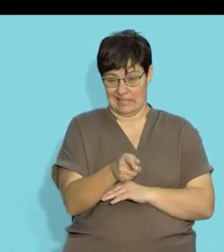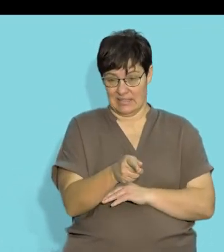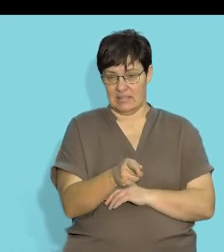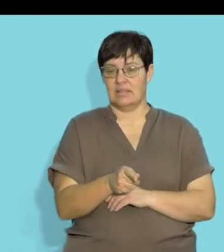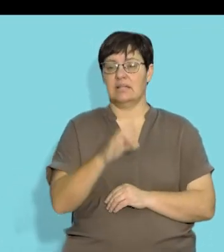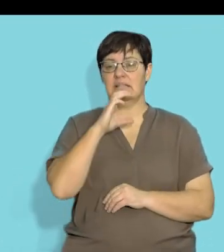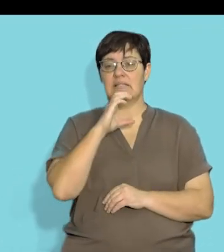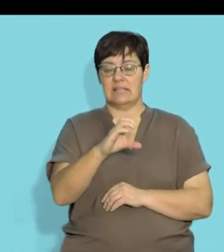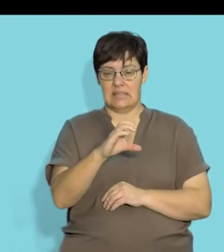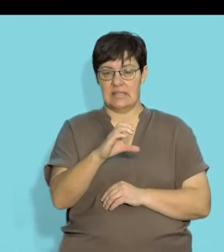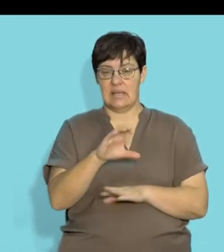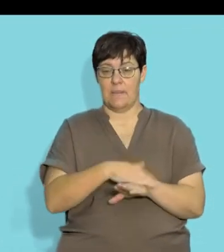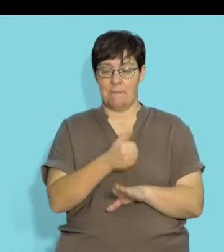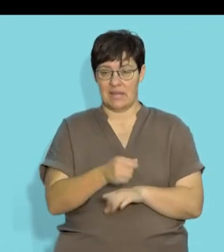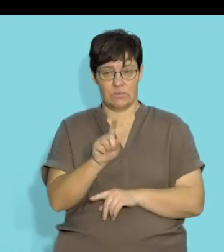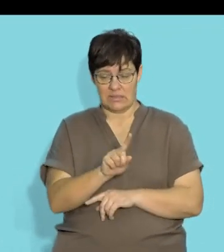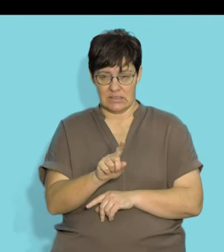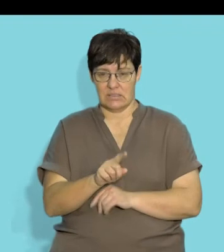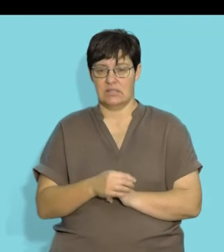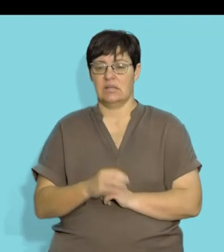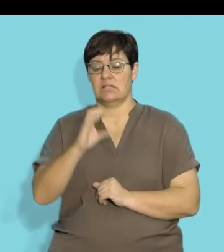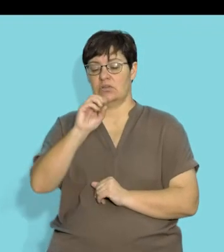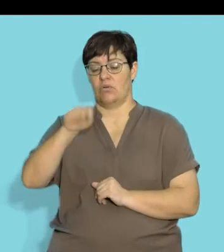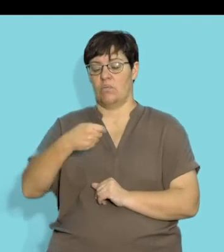So C of the base is equals to